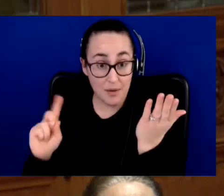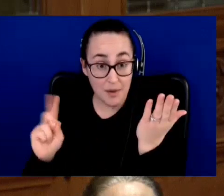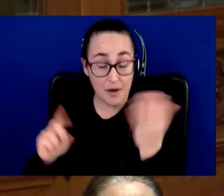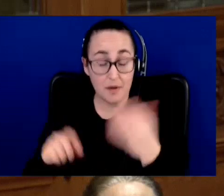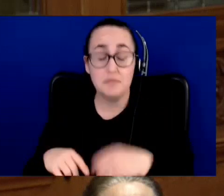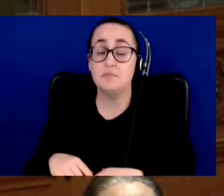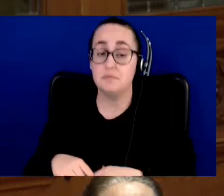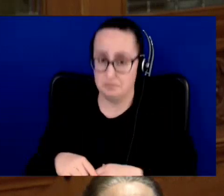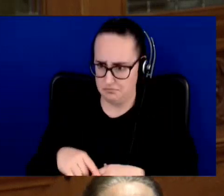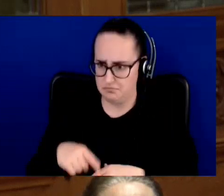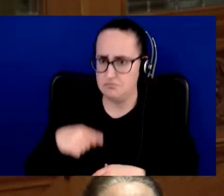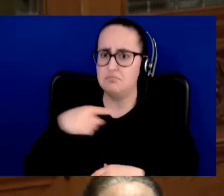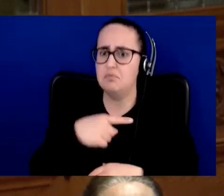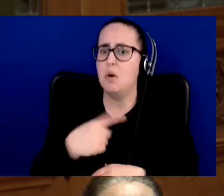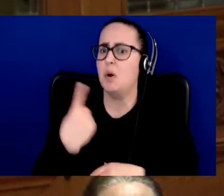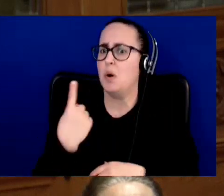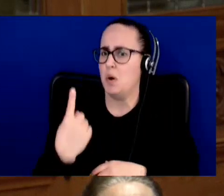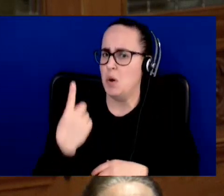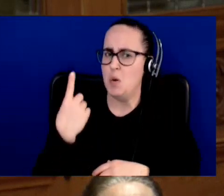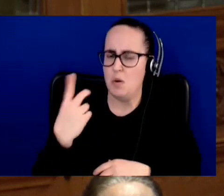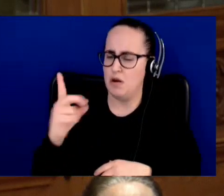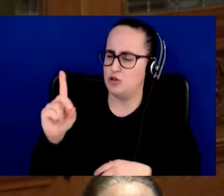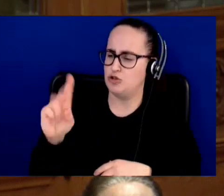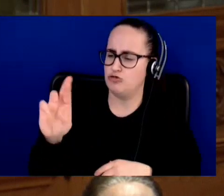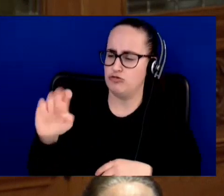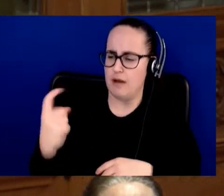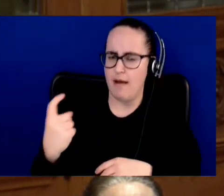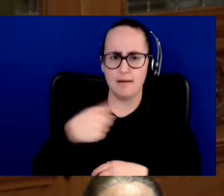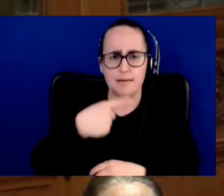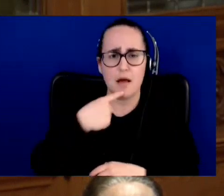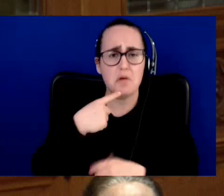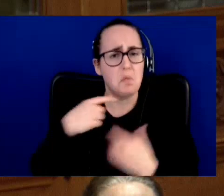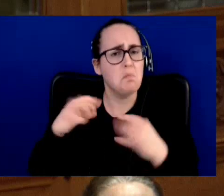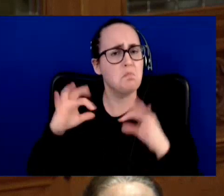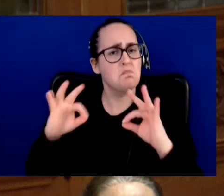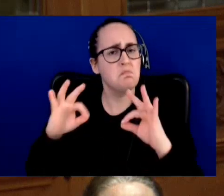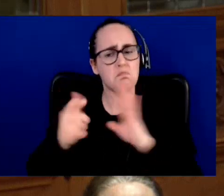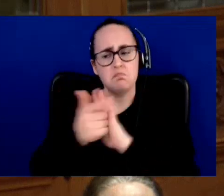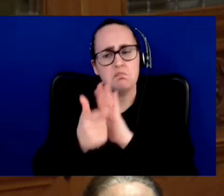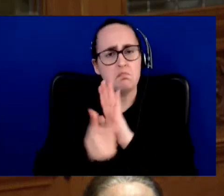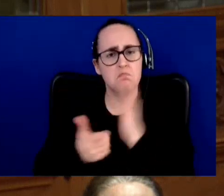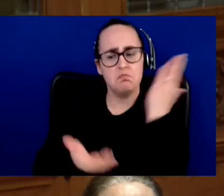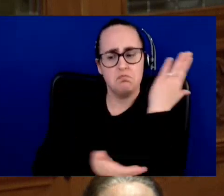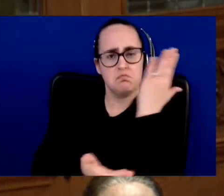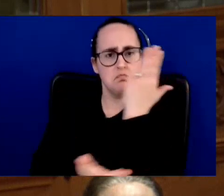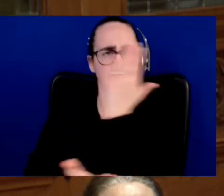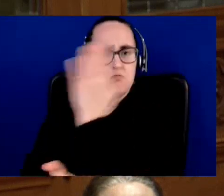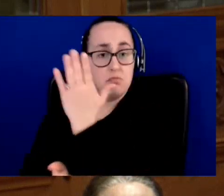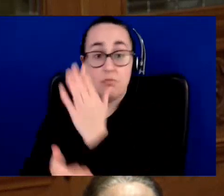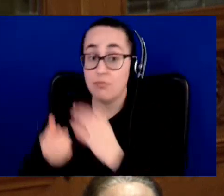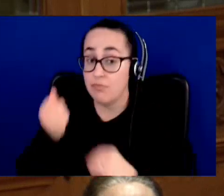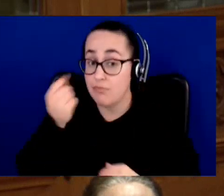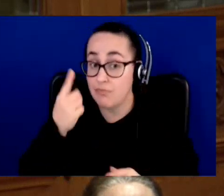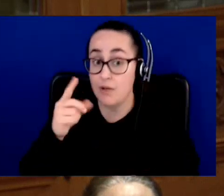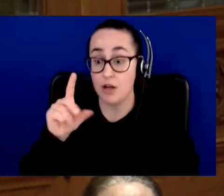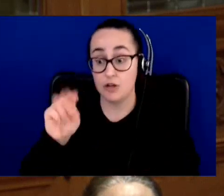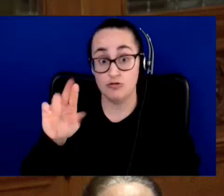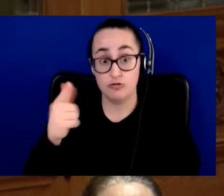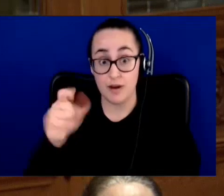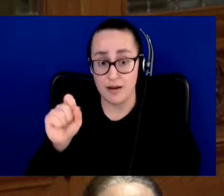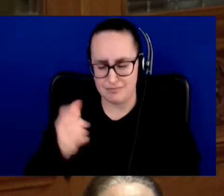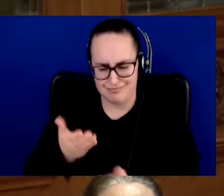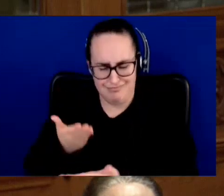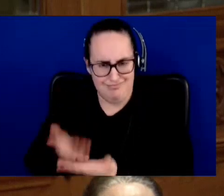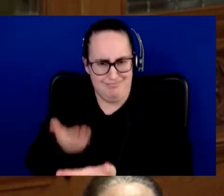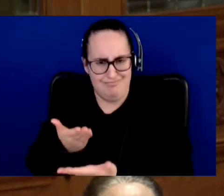legally harvested. However, documents from the Ministry of Forests show that Drax continues to source whole